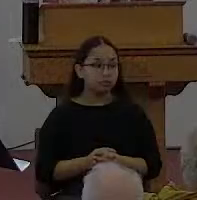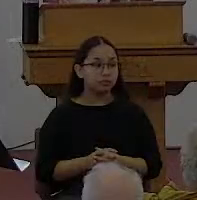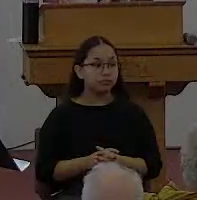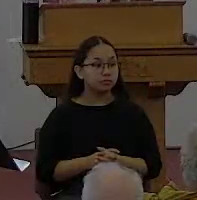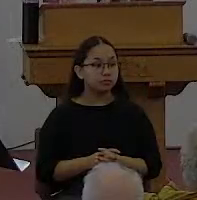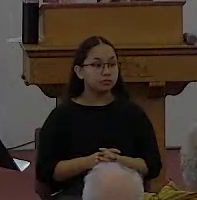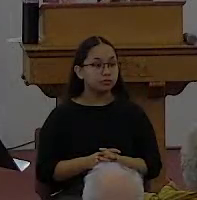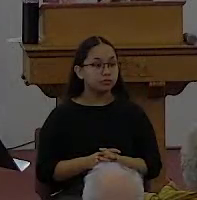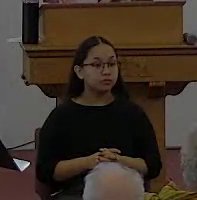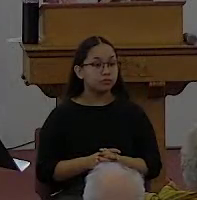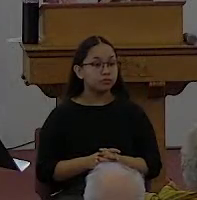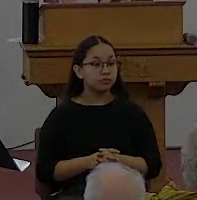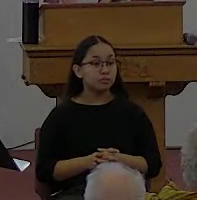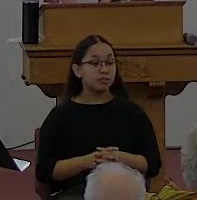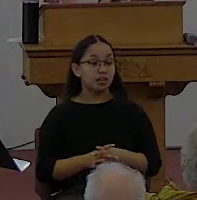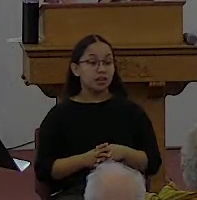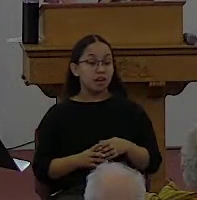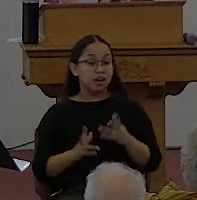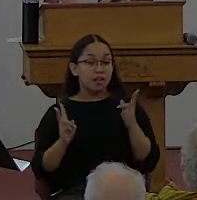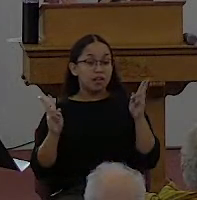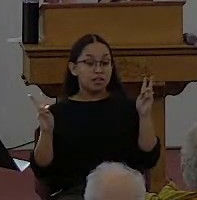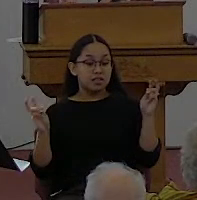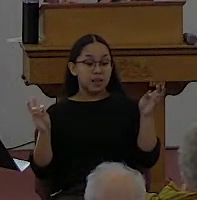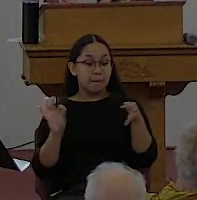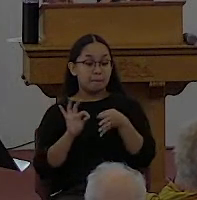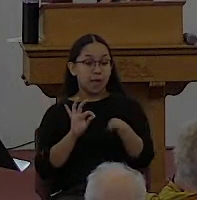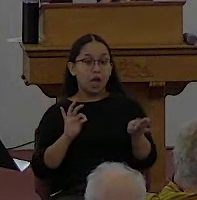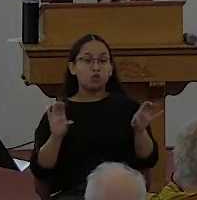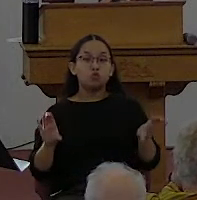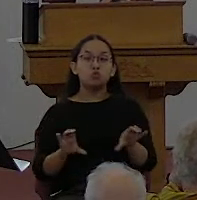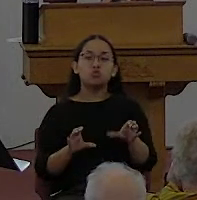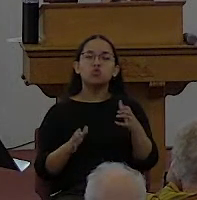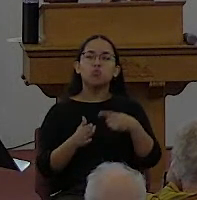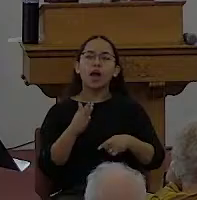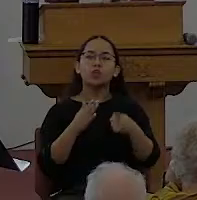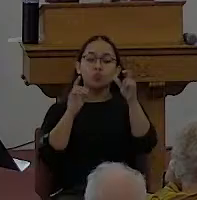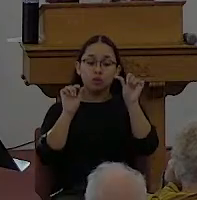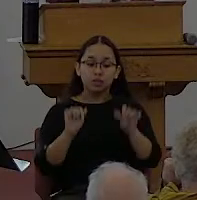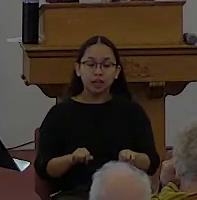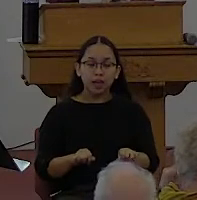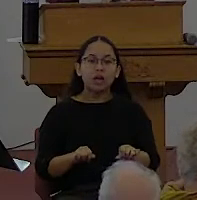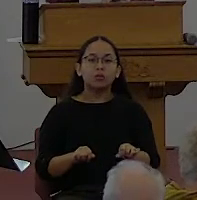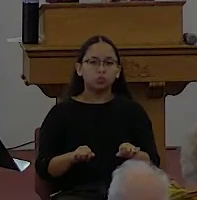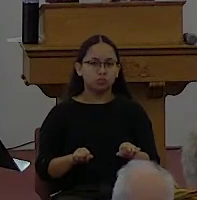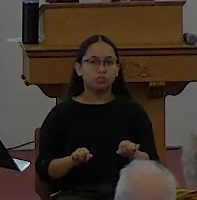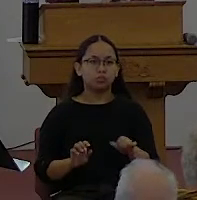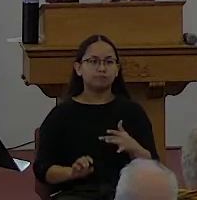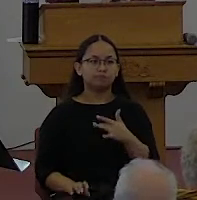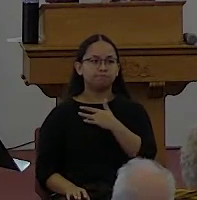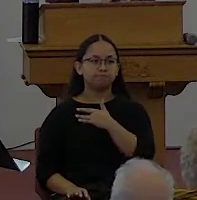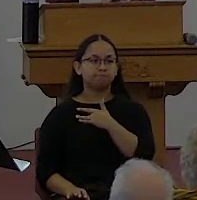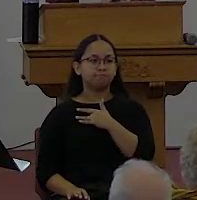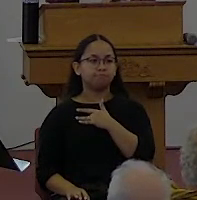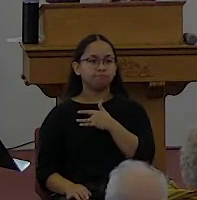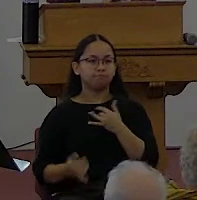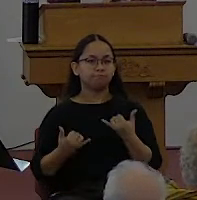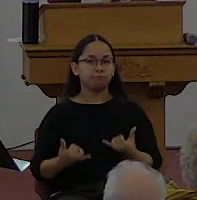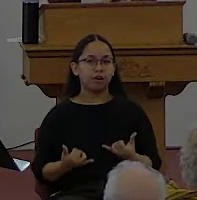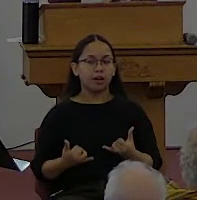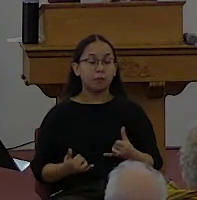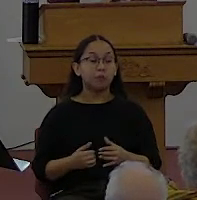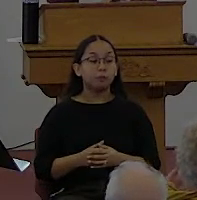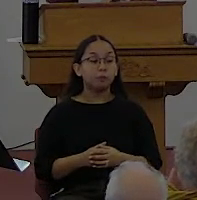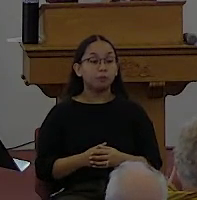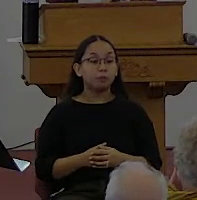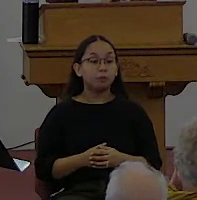The statement, do what you can, speaks to me in these chaotic times.